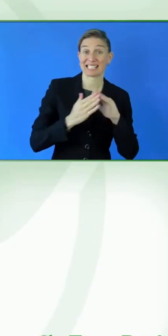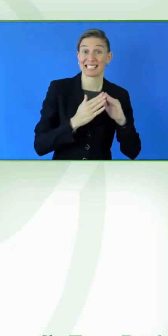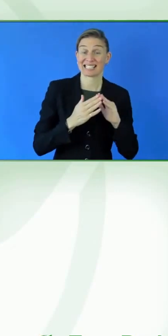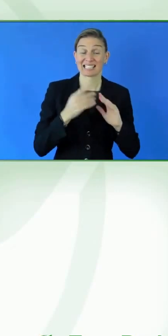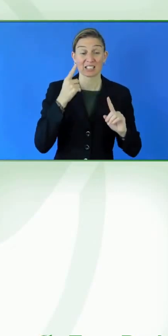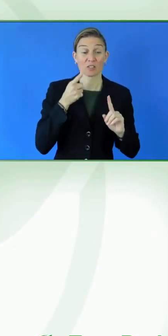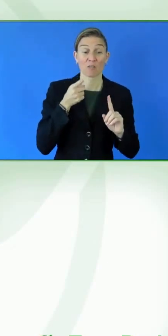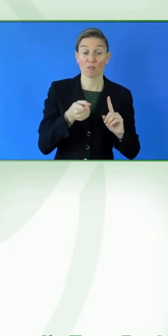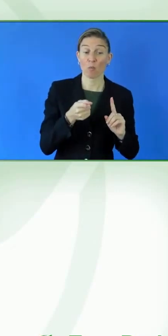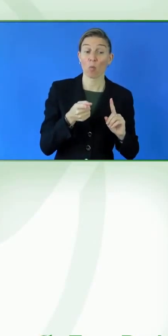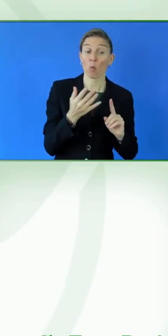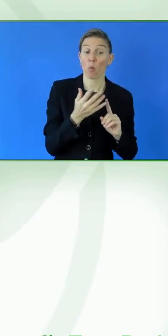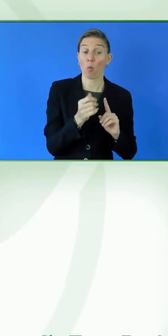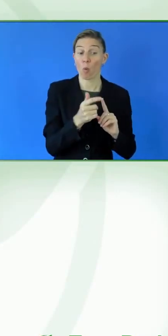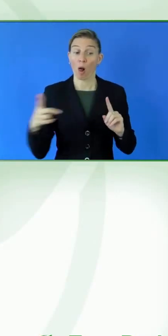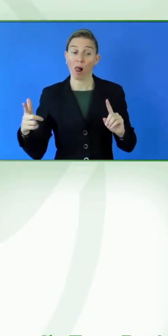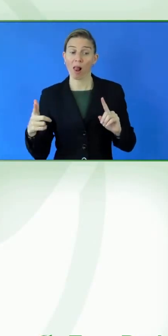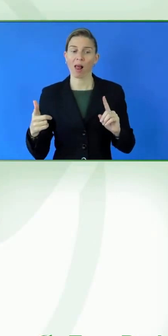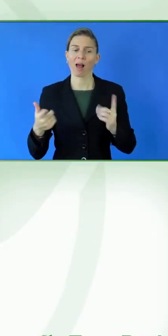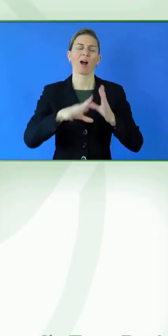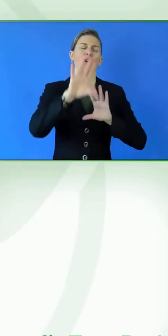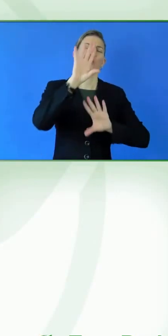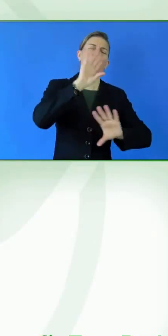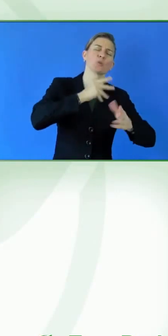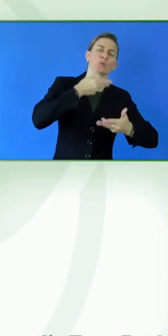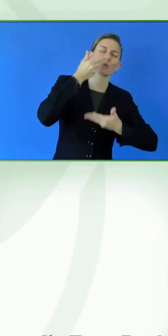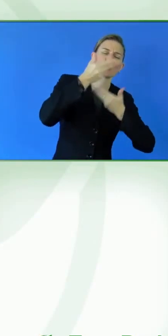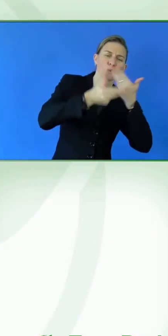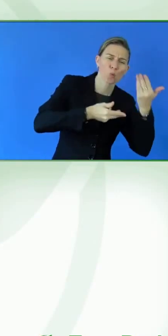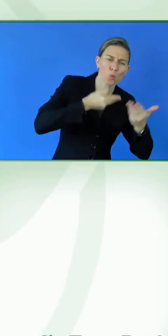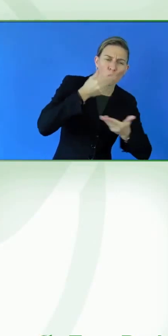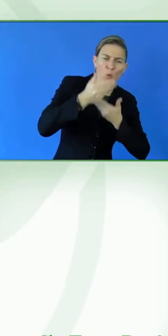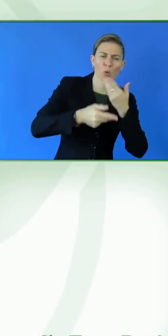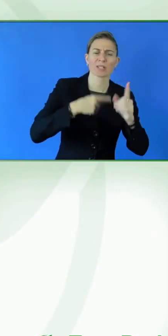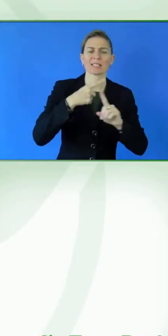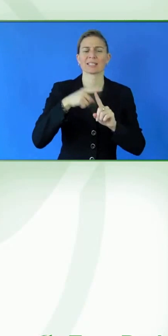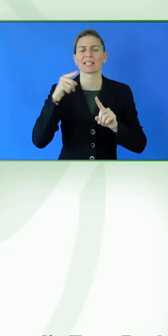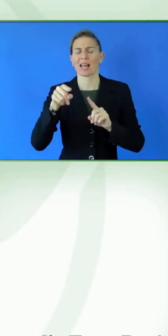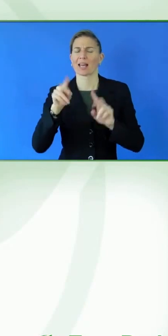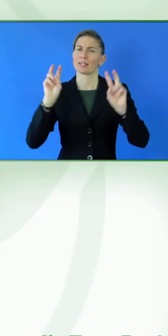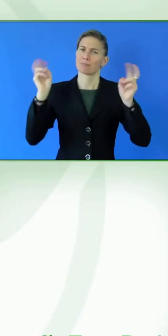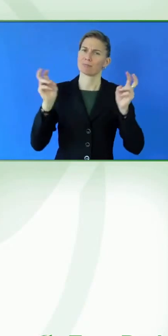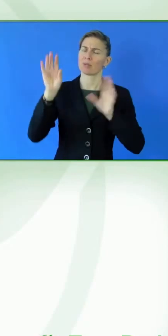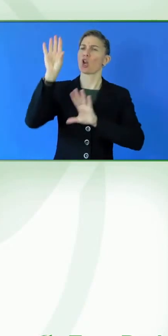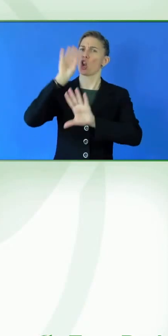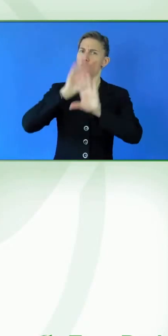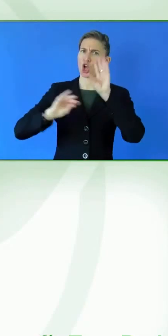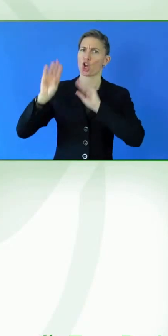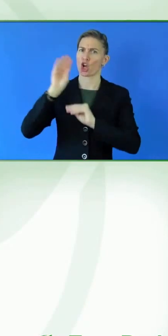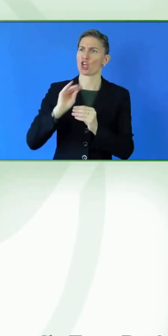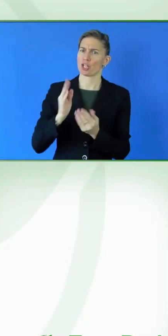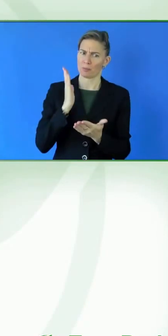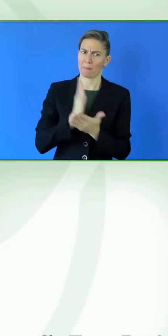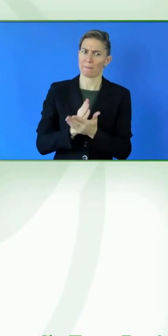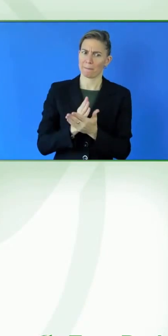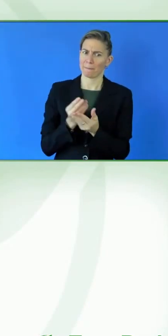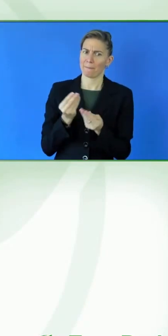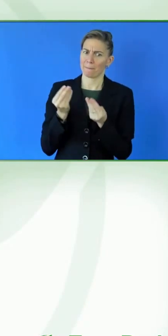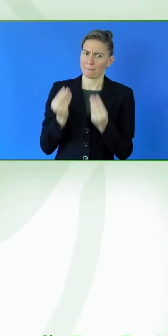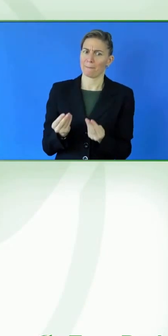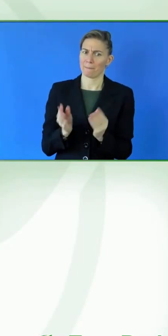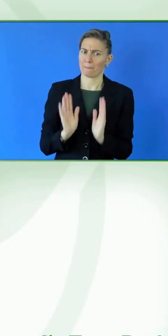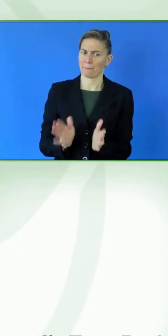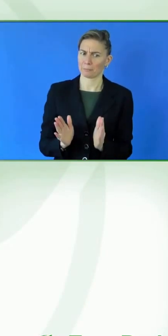that matter with UCLG and other partners. With a 6-part training